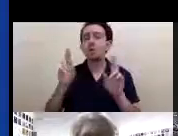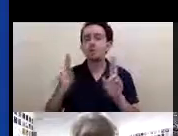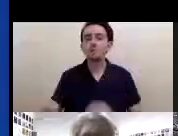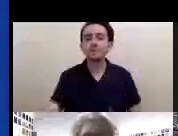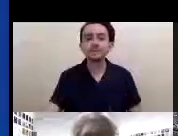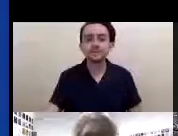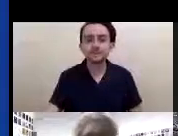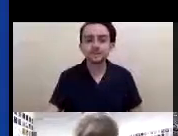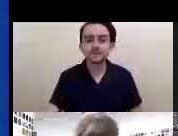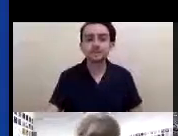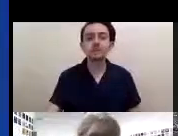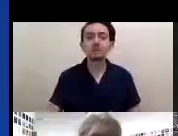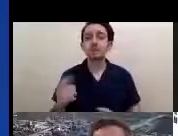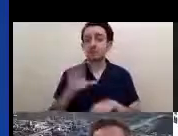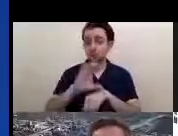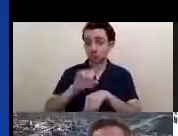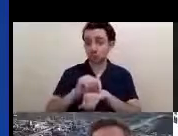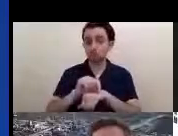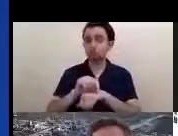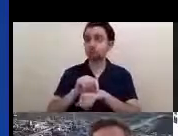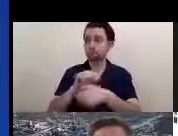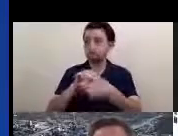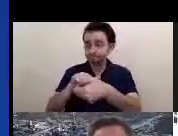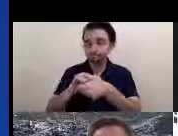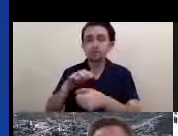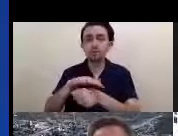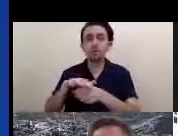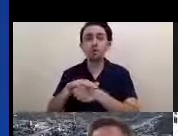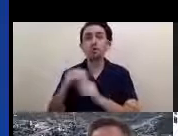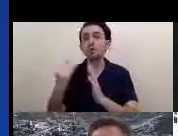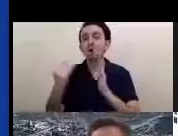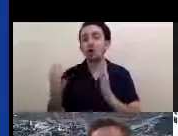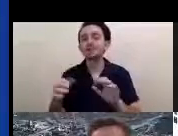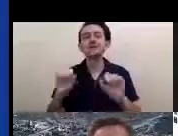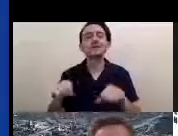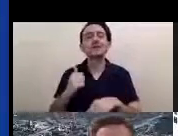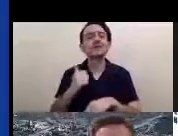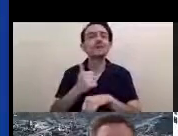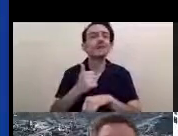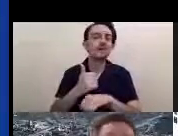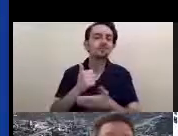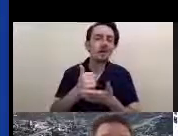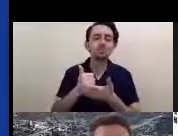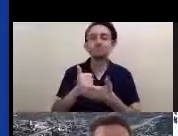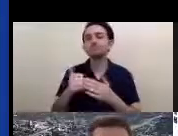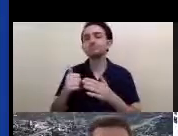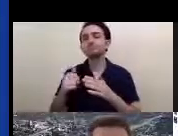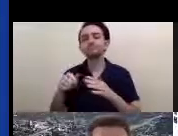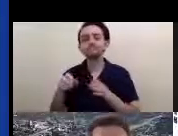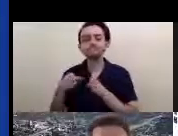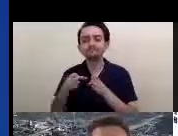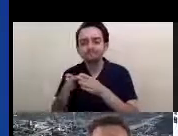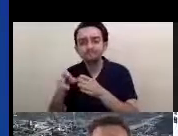help us chart a path to creating a new organization that will serve as that sort of